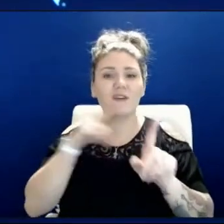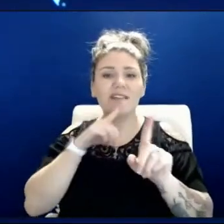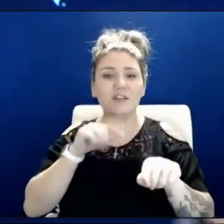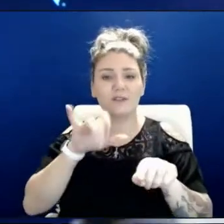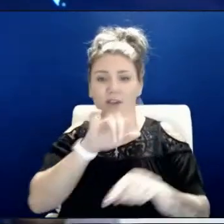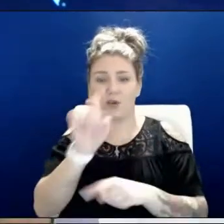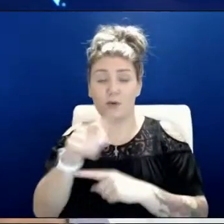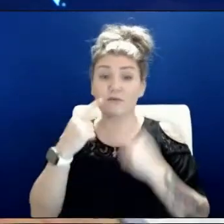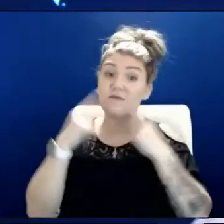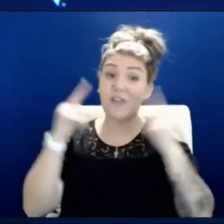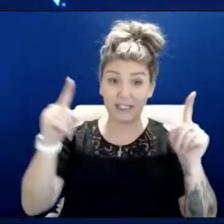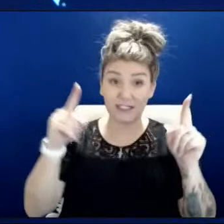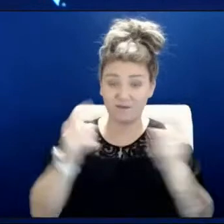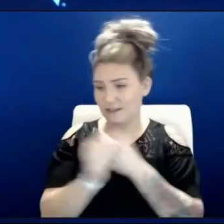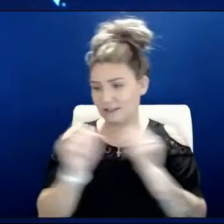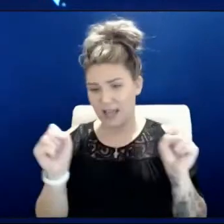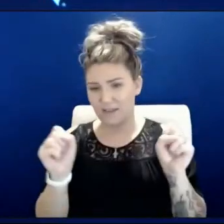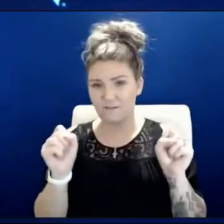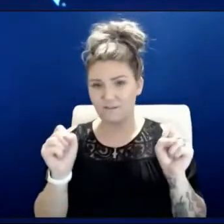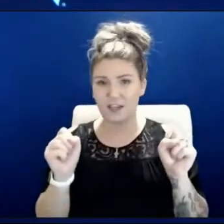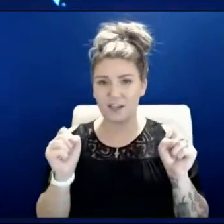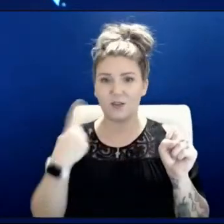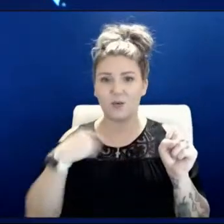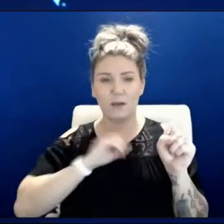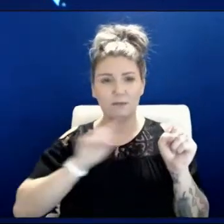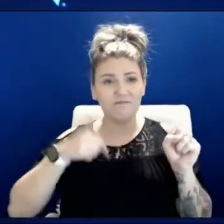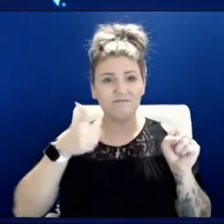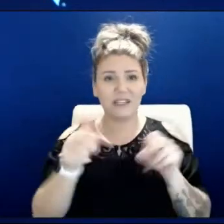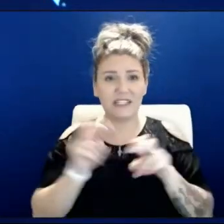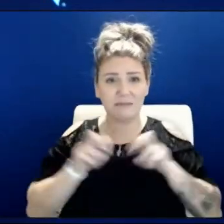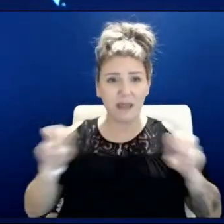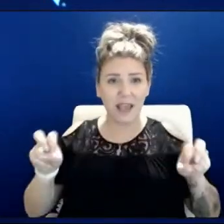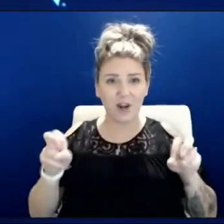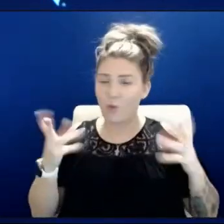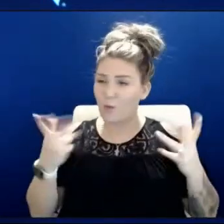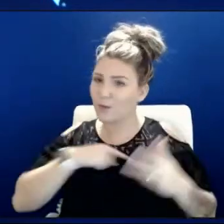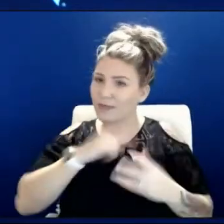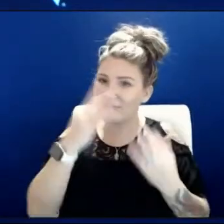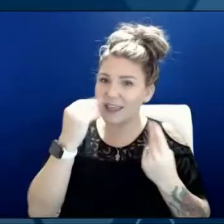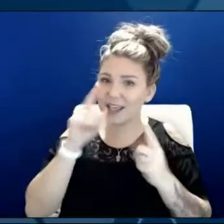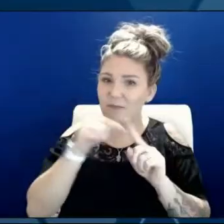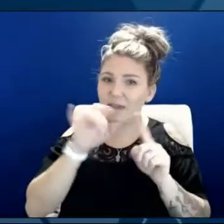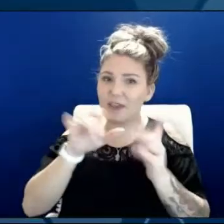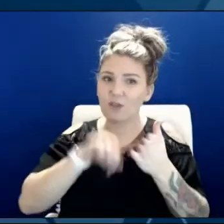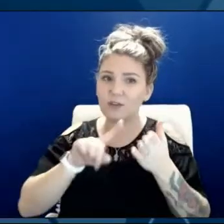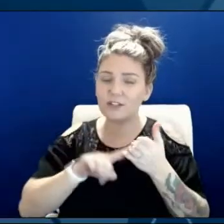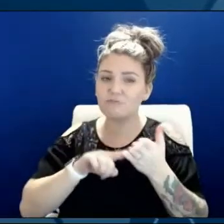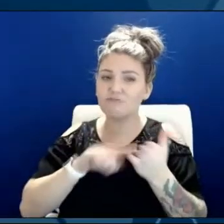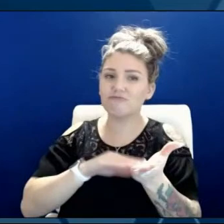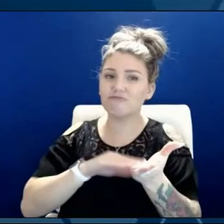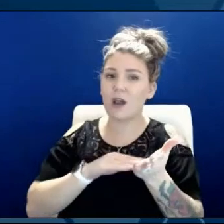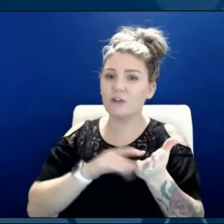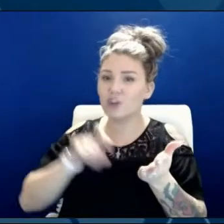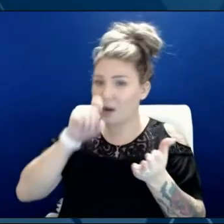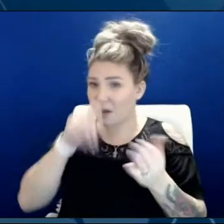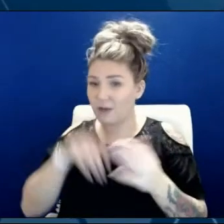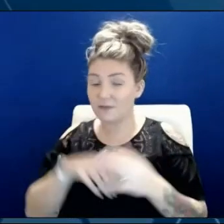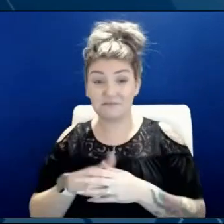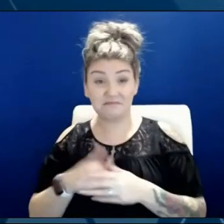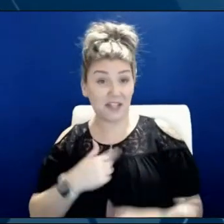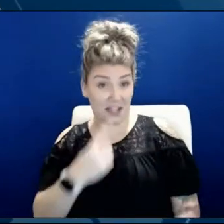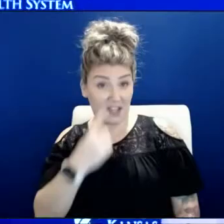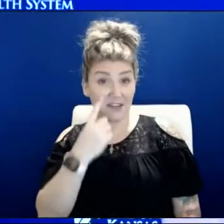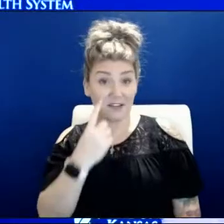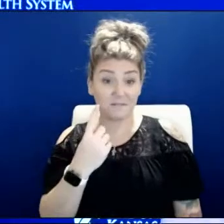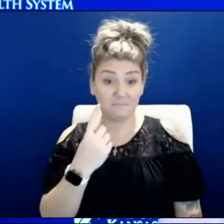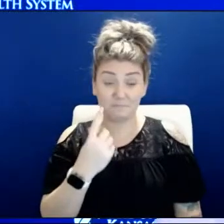safe. Let me turn to our panel. Team, what do we think about that research? Dr. Hawk. I think it's sound research.